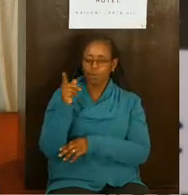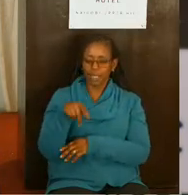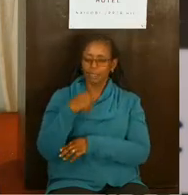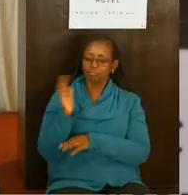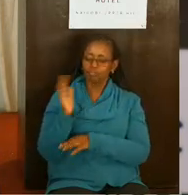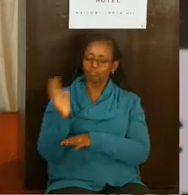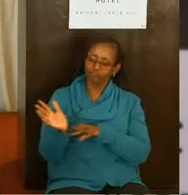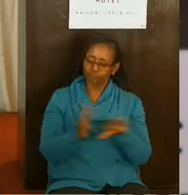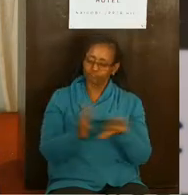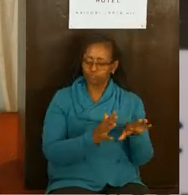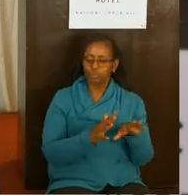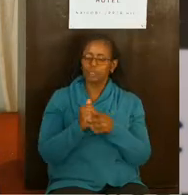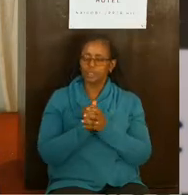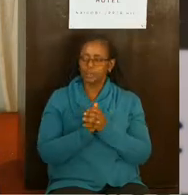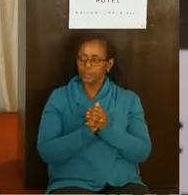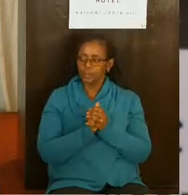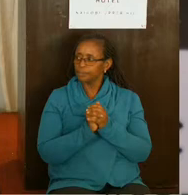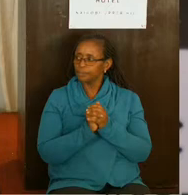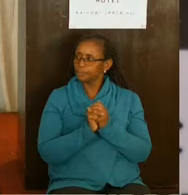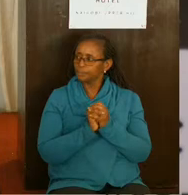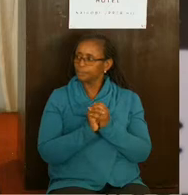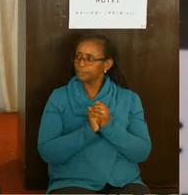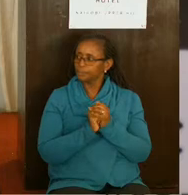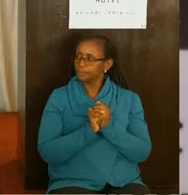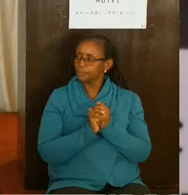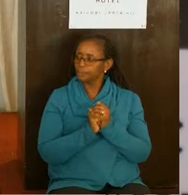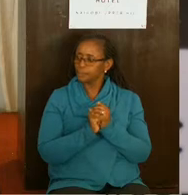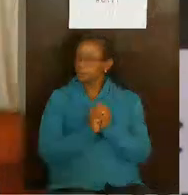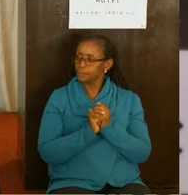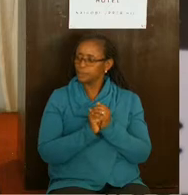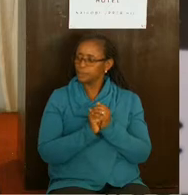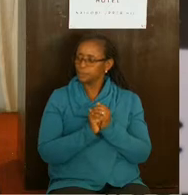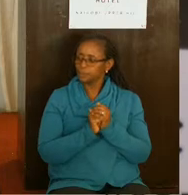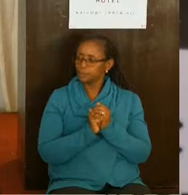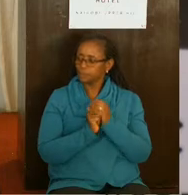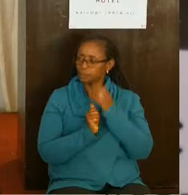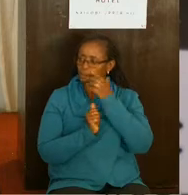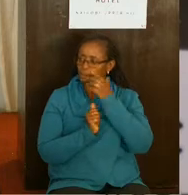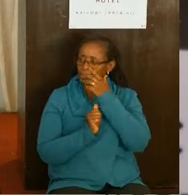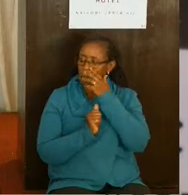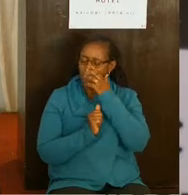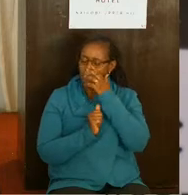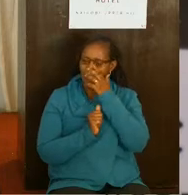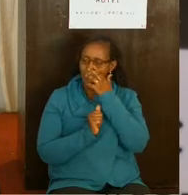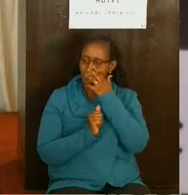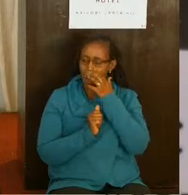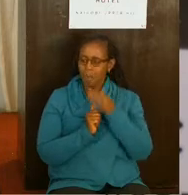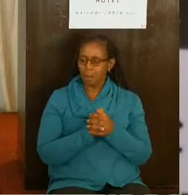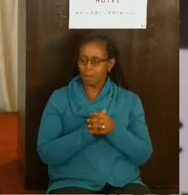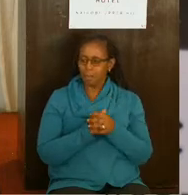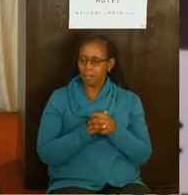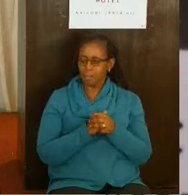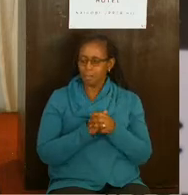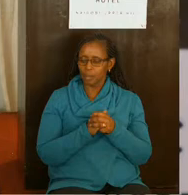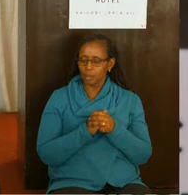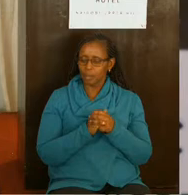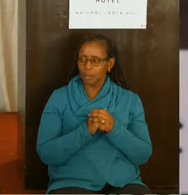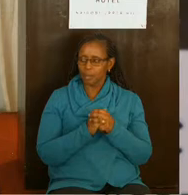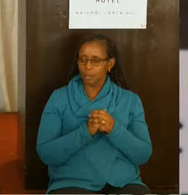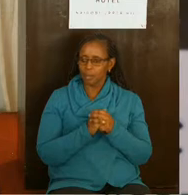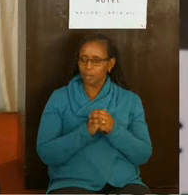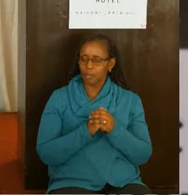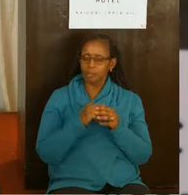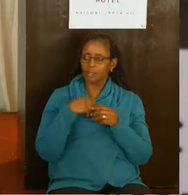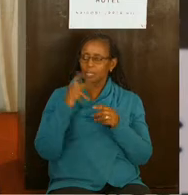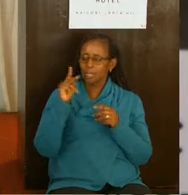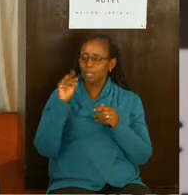time for it so let's move on to what you're saying sorry that's the kyondo so what does